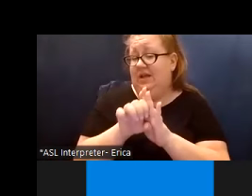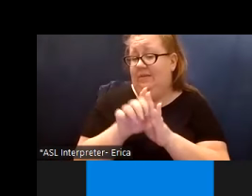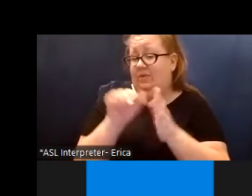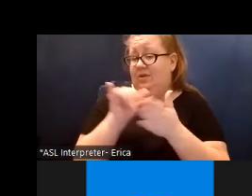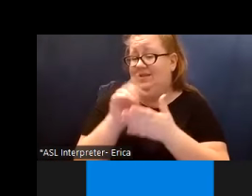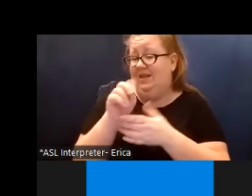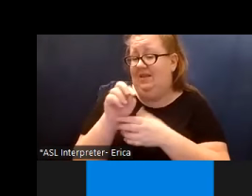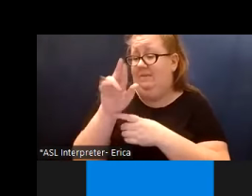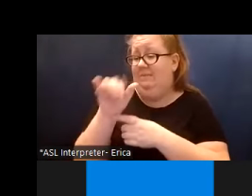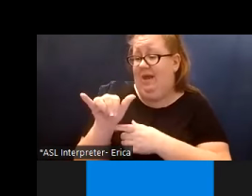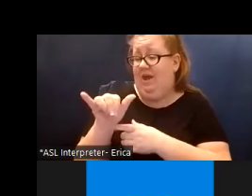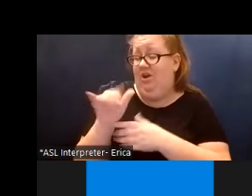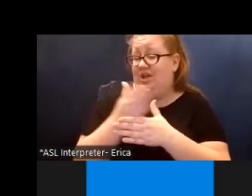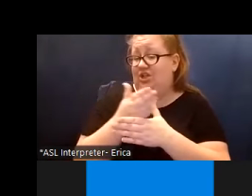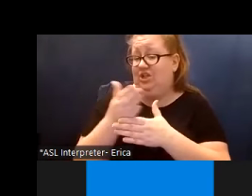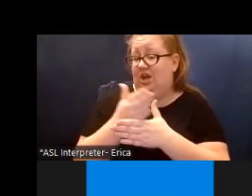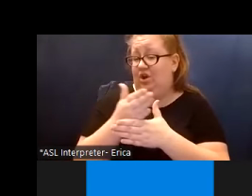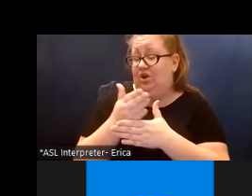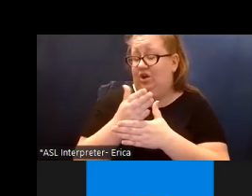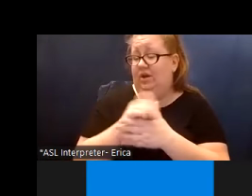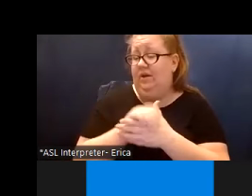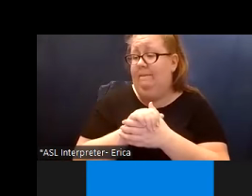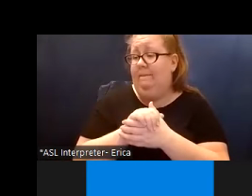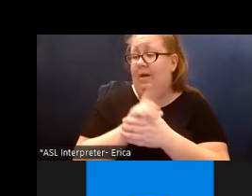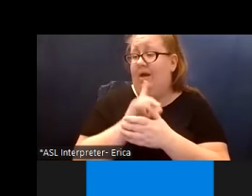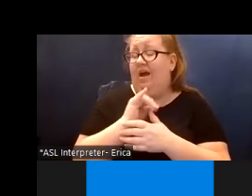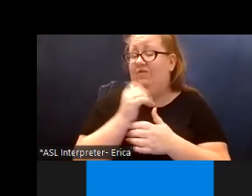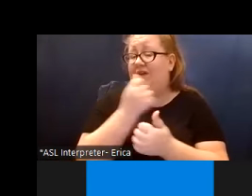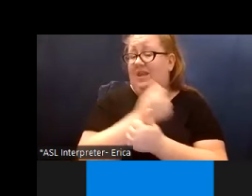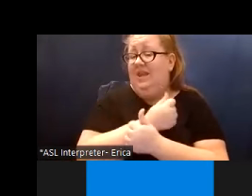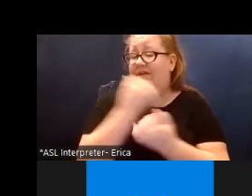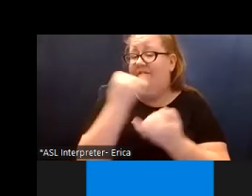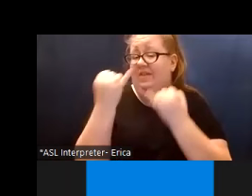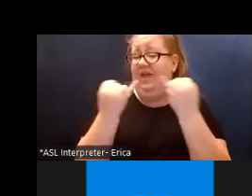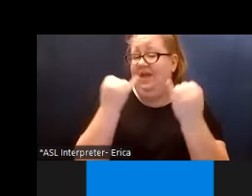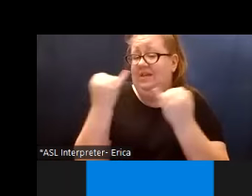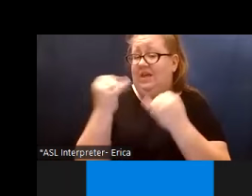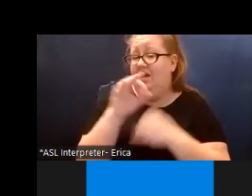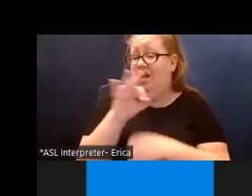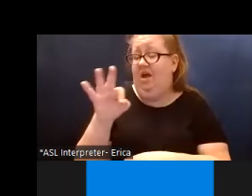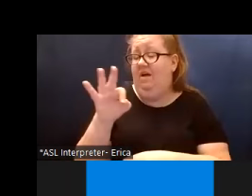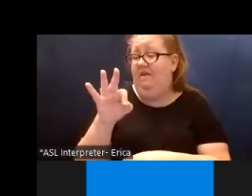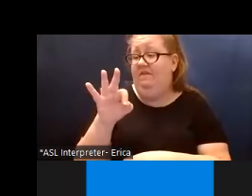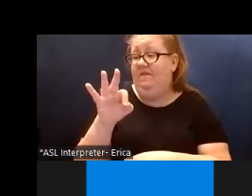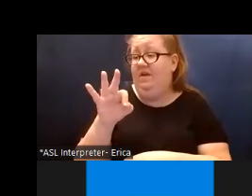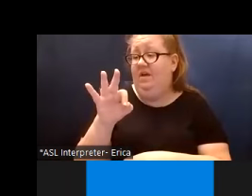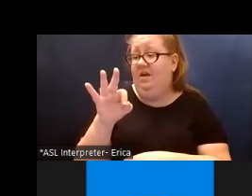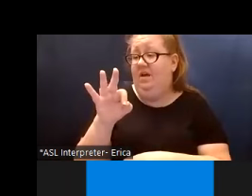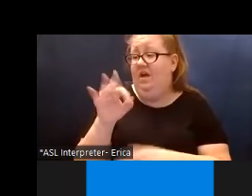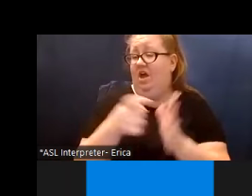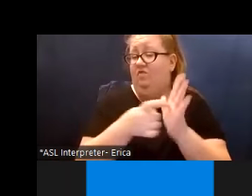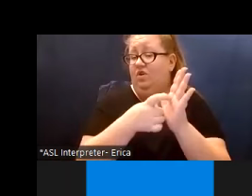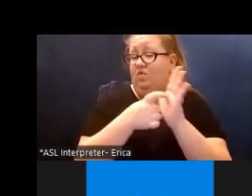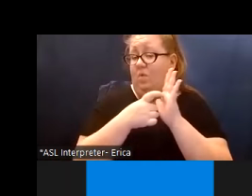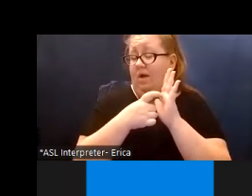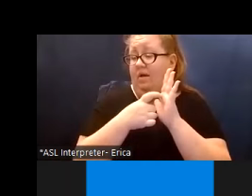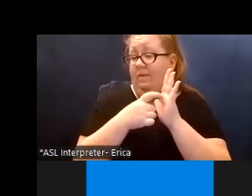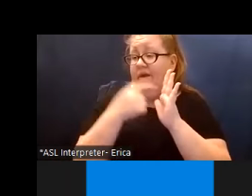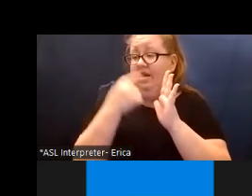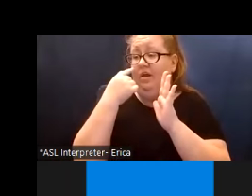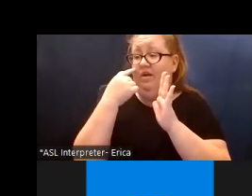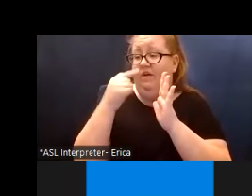Mary had shared. I really love the idea of a requirement